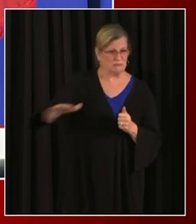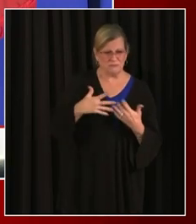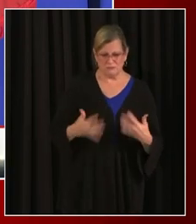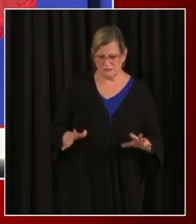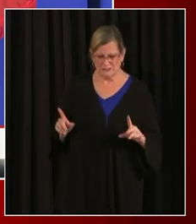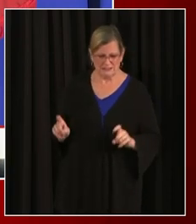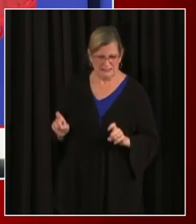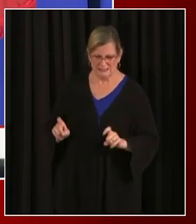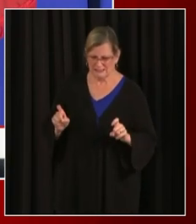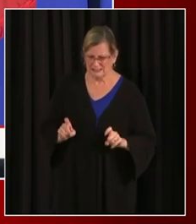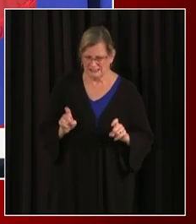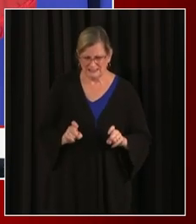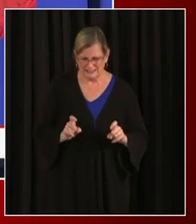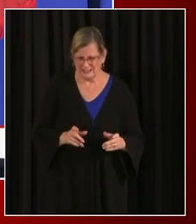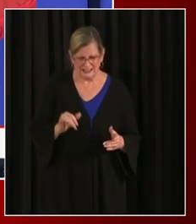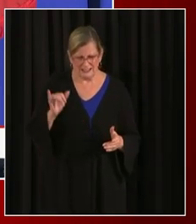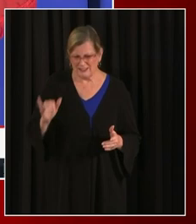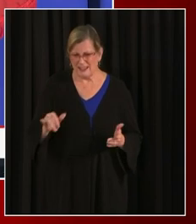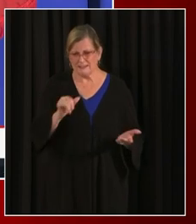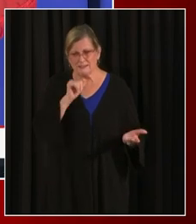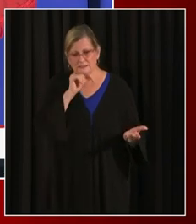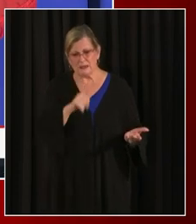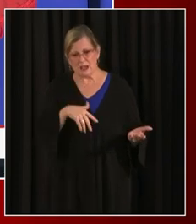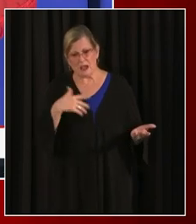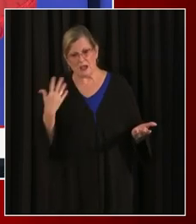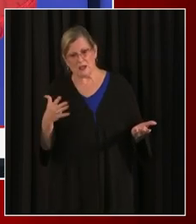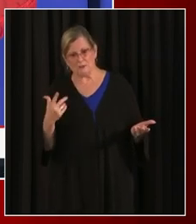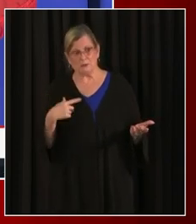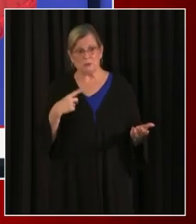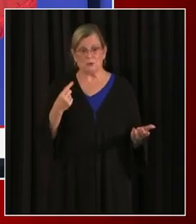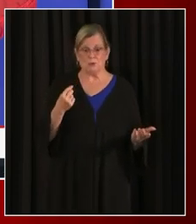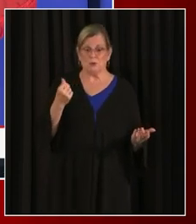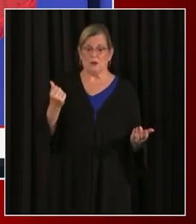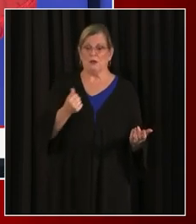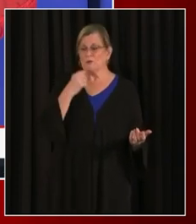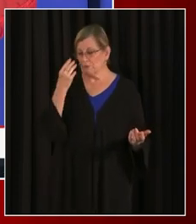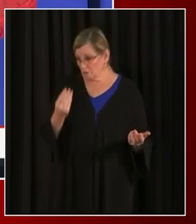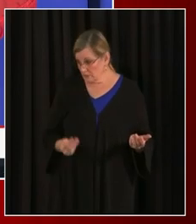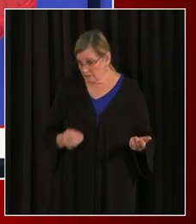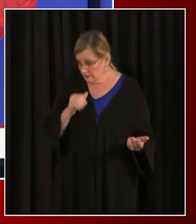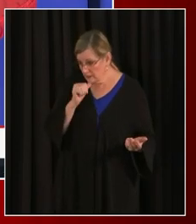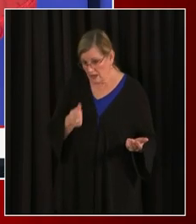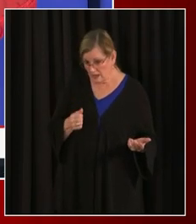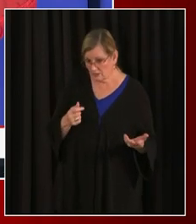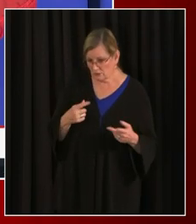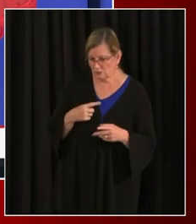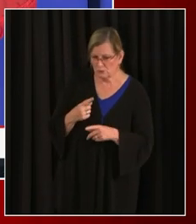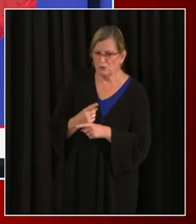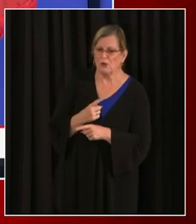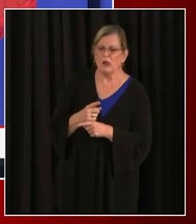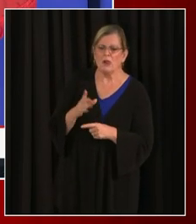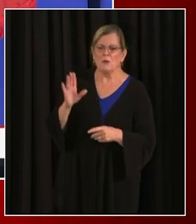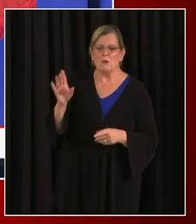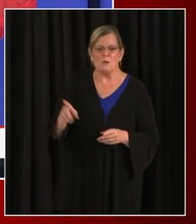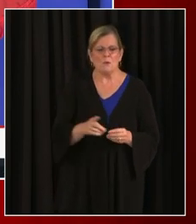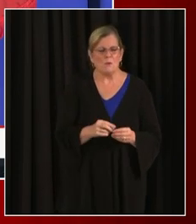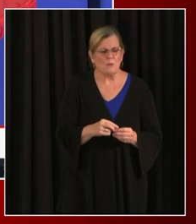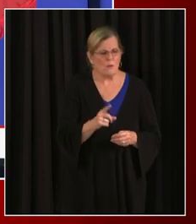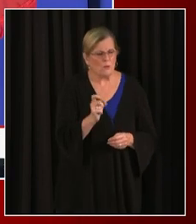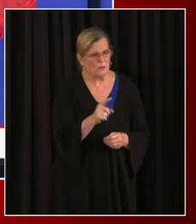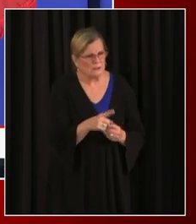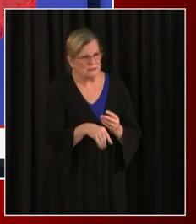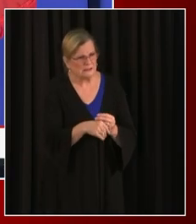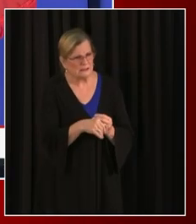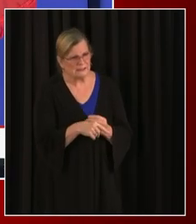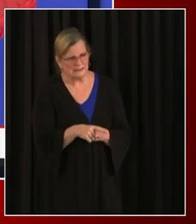but again, it's not something that we do every Monday, for example, but we do it regularly. And can I just follow up? Do you go over